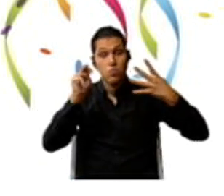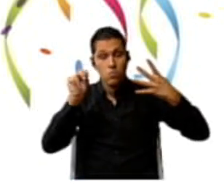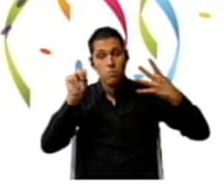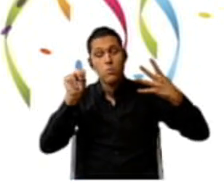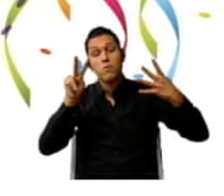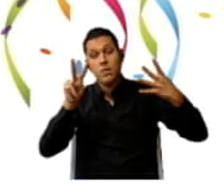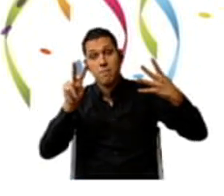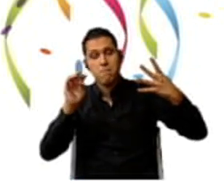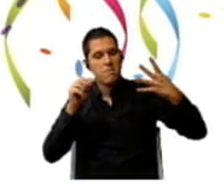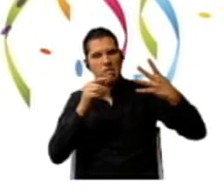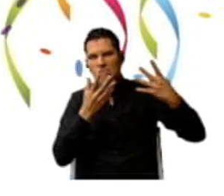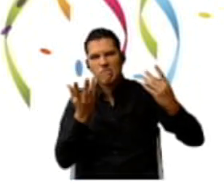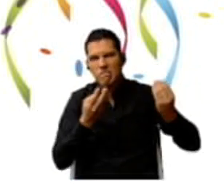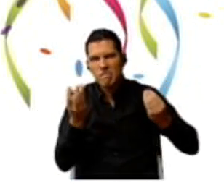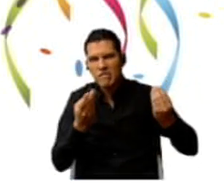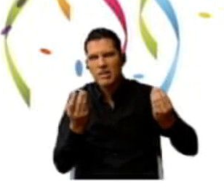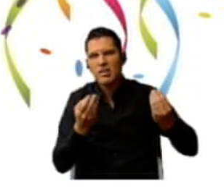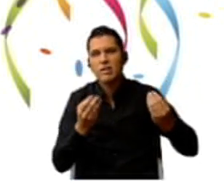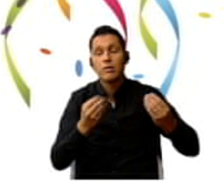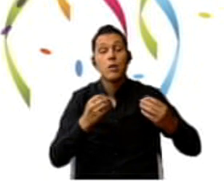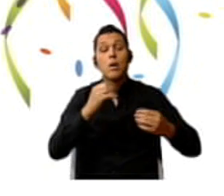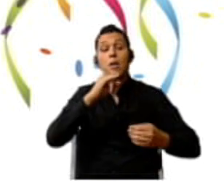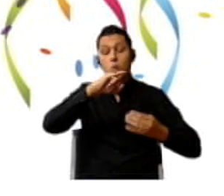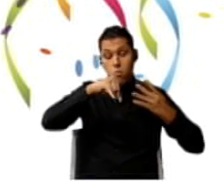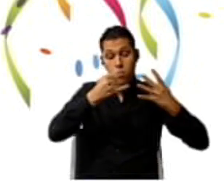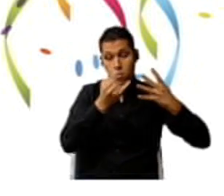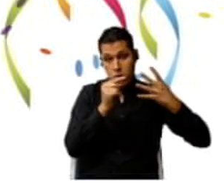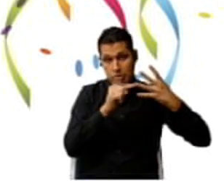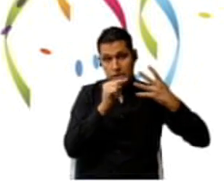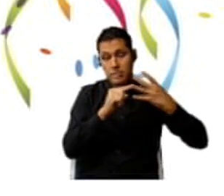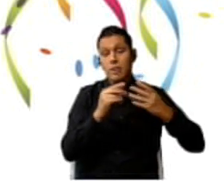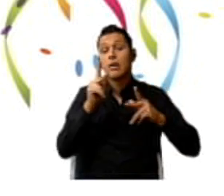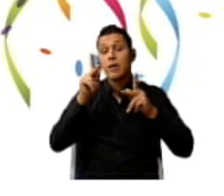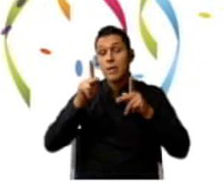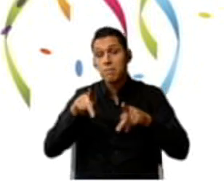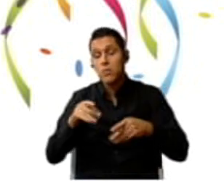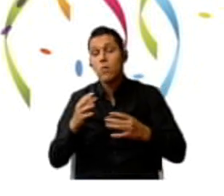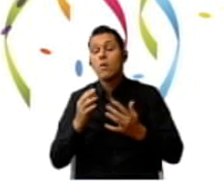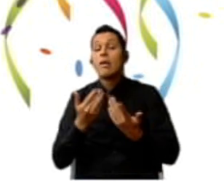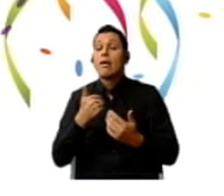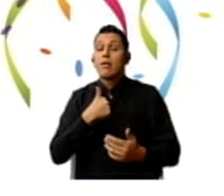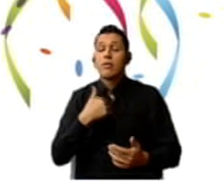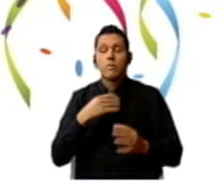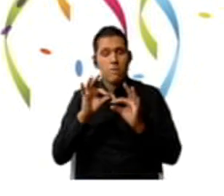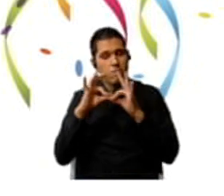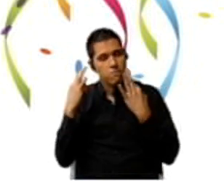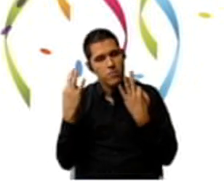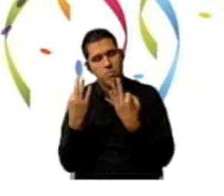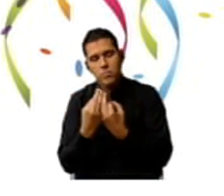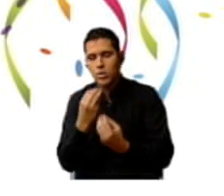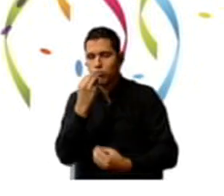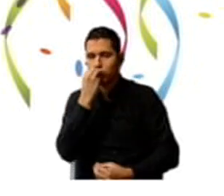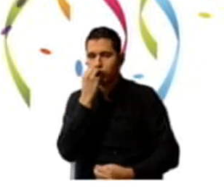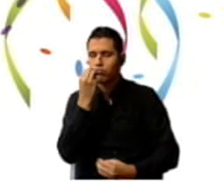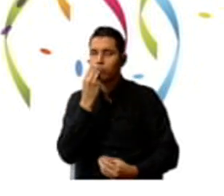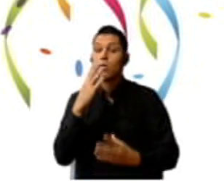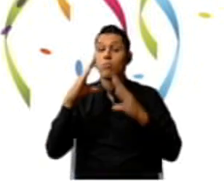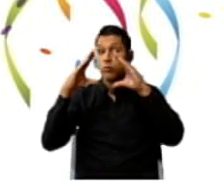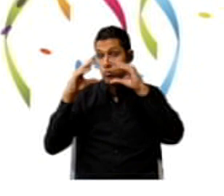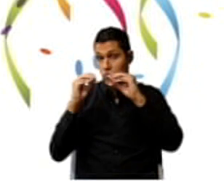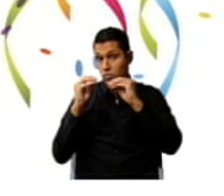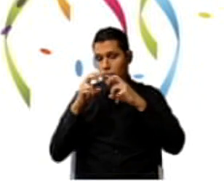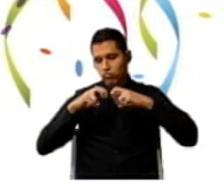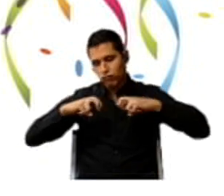Thanksgiving? Well, Charlotte, people have a family dinner. They thank for blessings. They eat